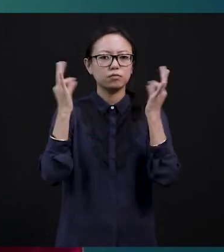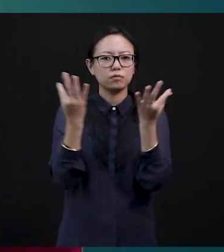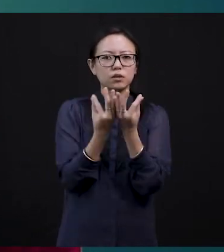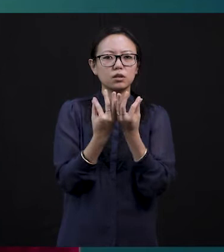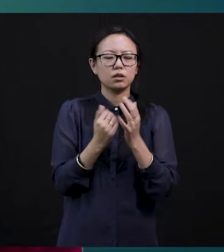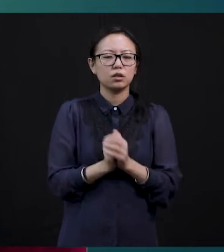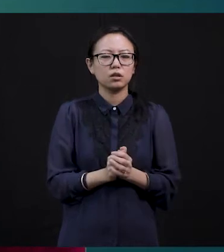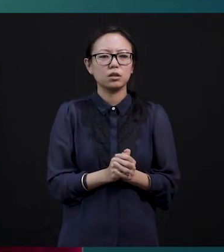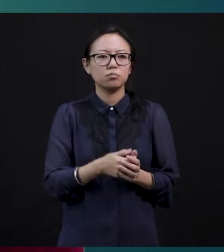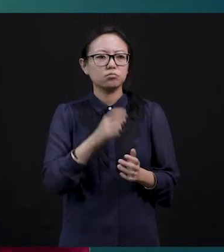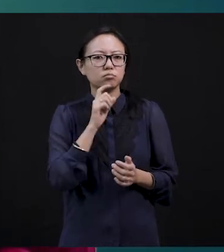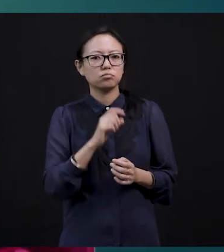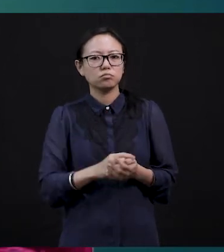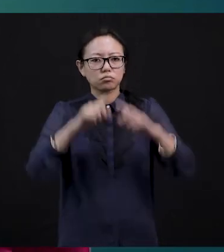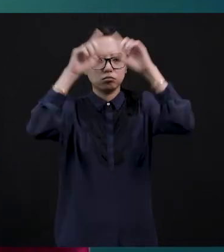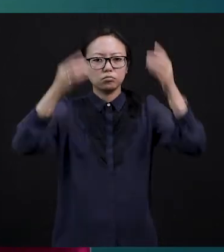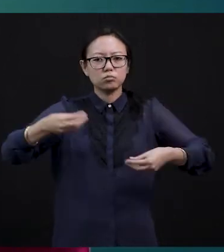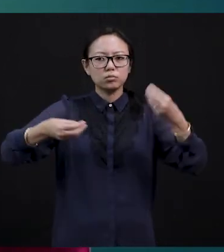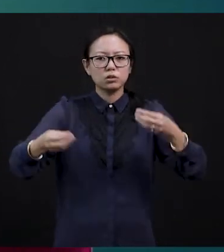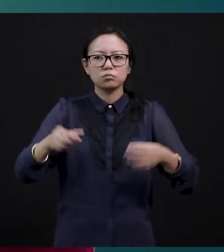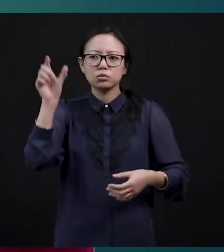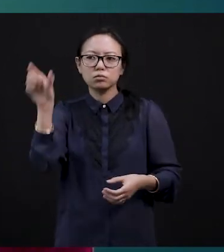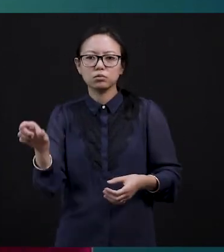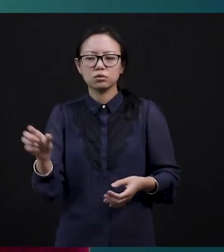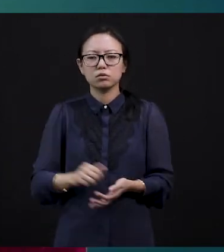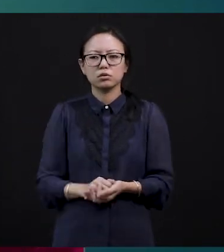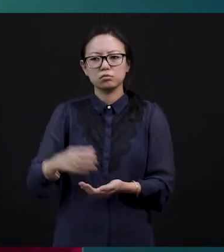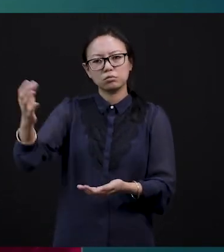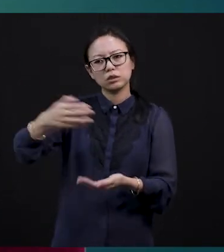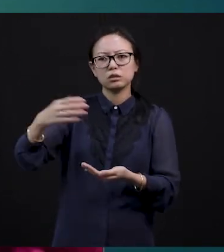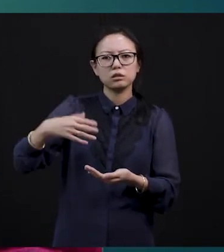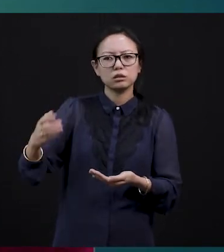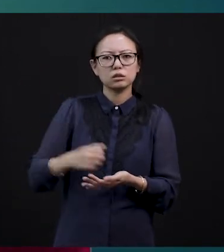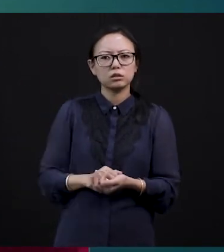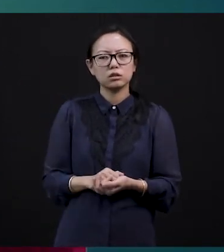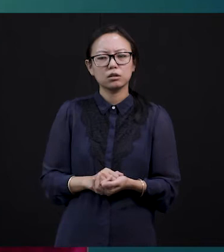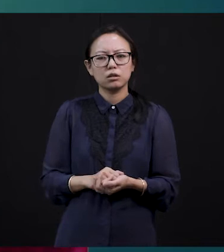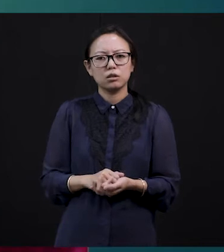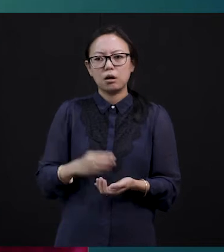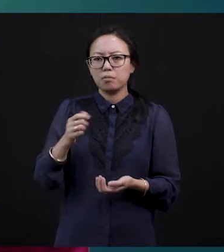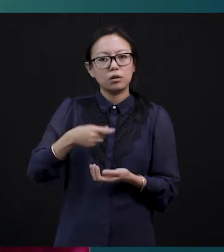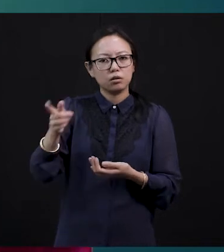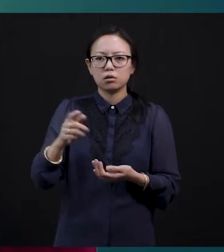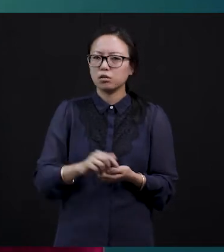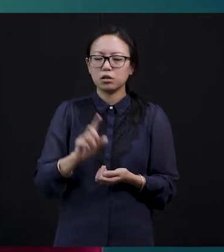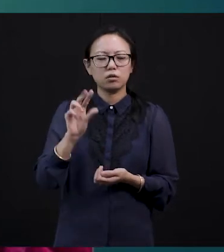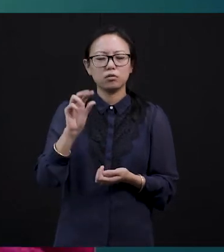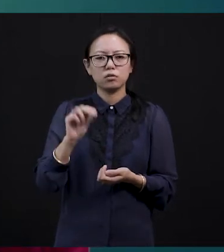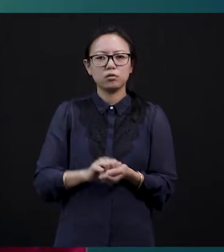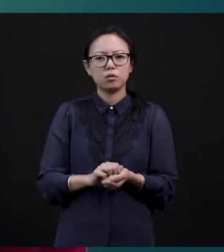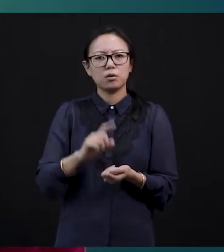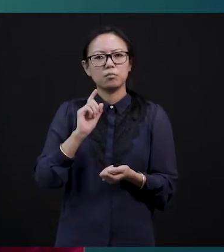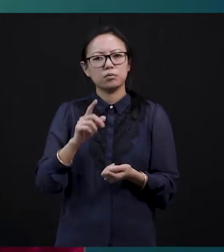that whenever they need something, they go and take it, and he maintains a register, and at the end of the month when the salary comes, they pay